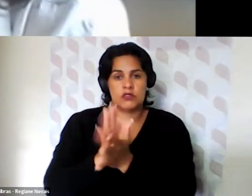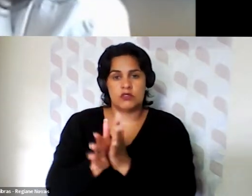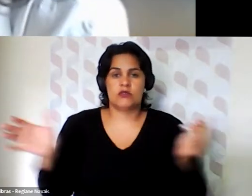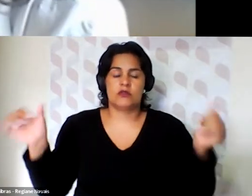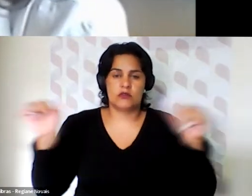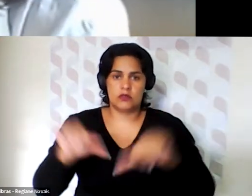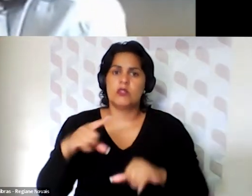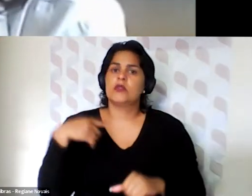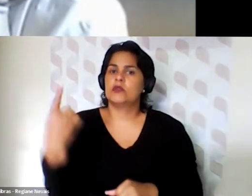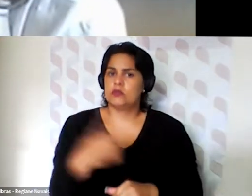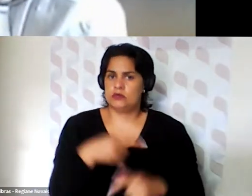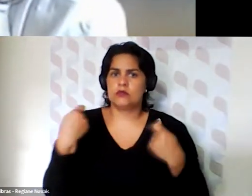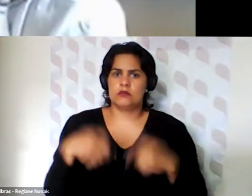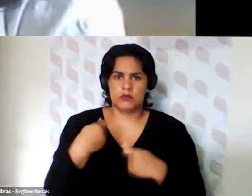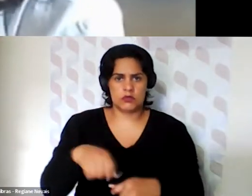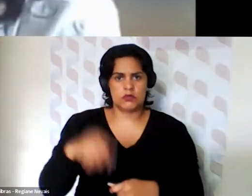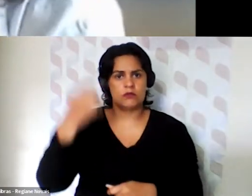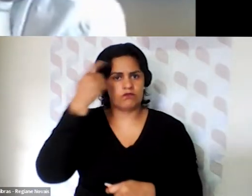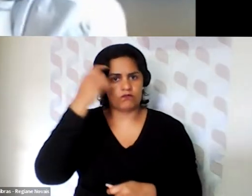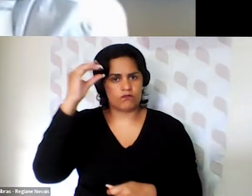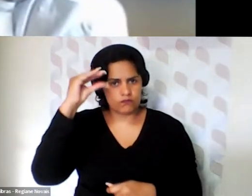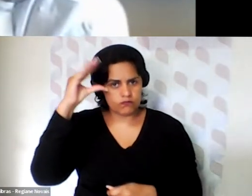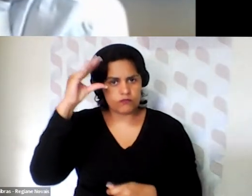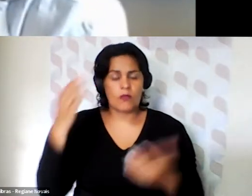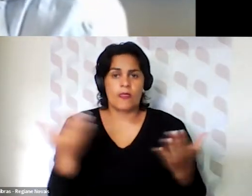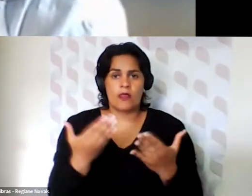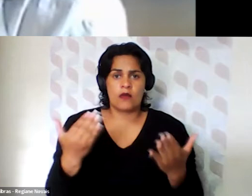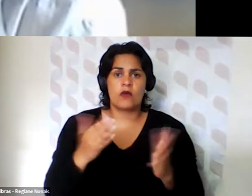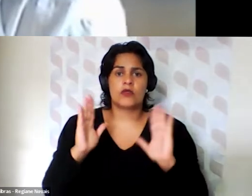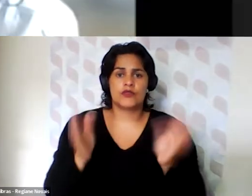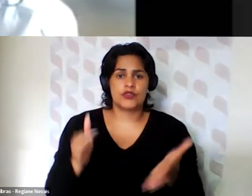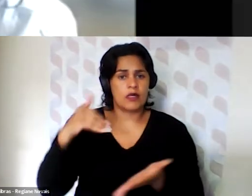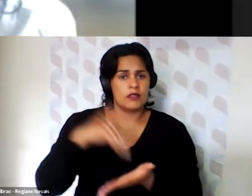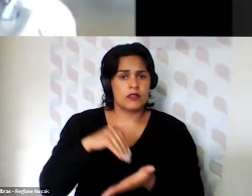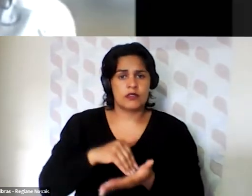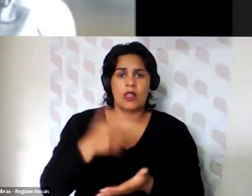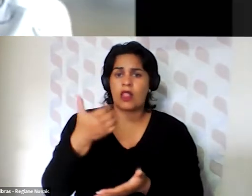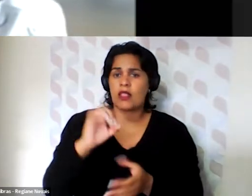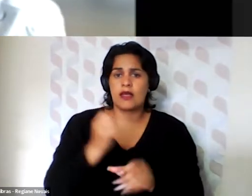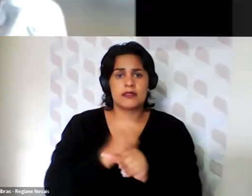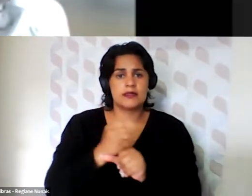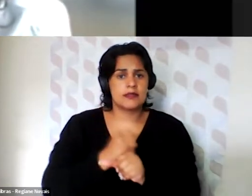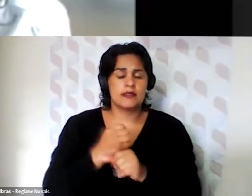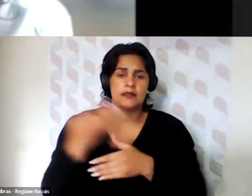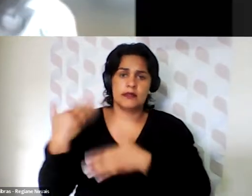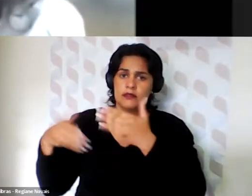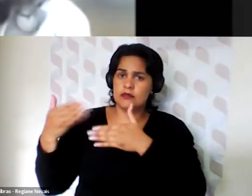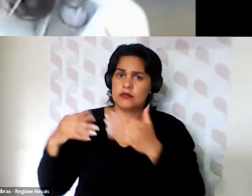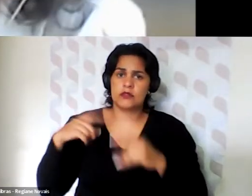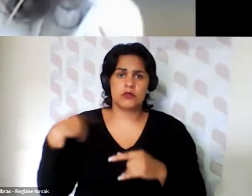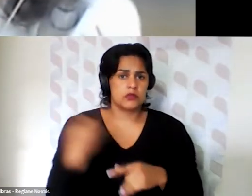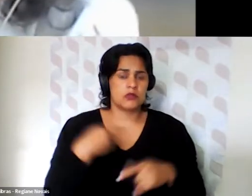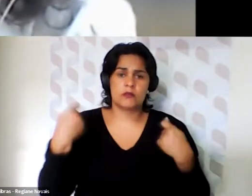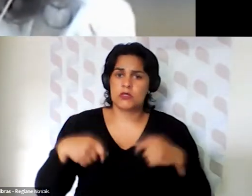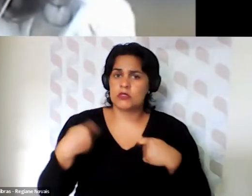human rights issues and the rule of law as priorities. We would like to also to ask the OECD not to treat